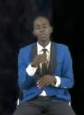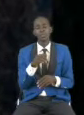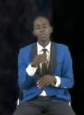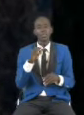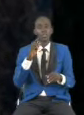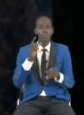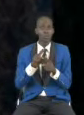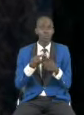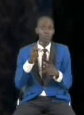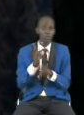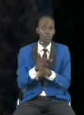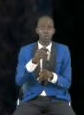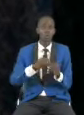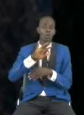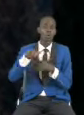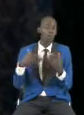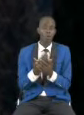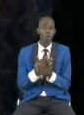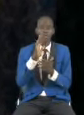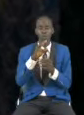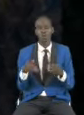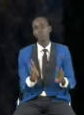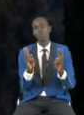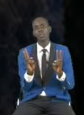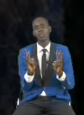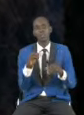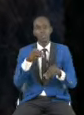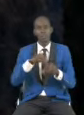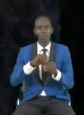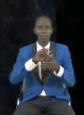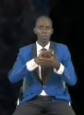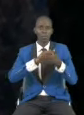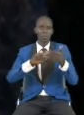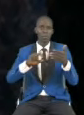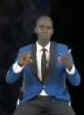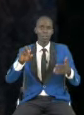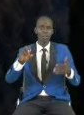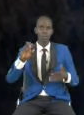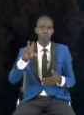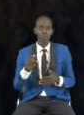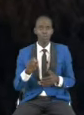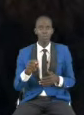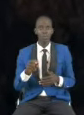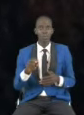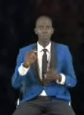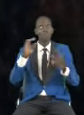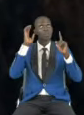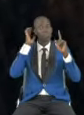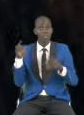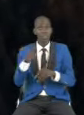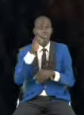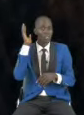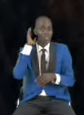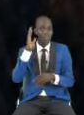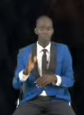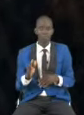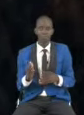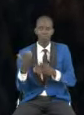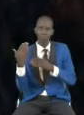all thy ways. Verse 12, they shall bear thee up in